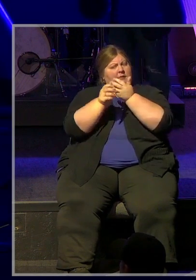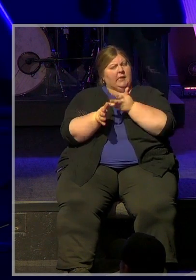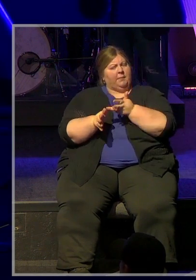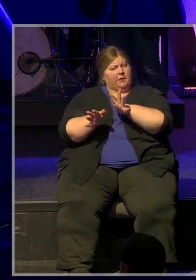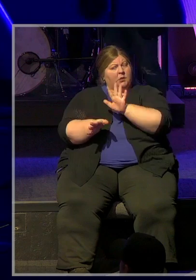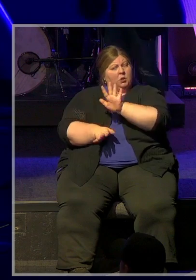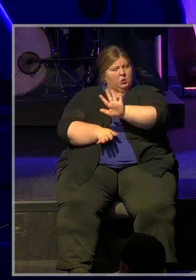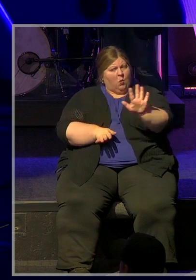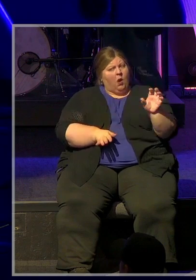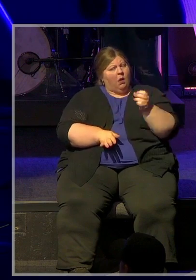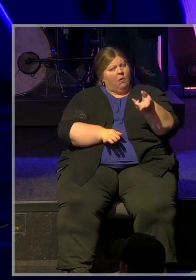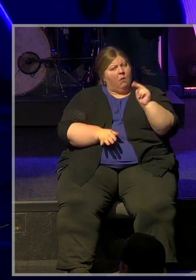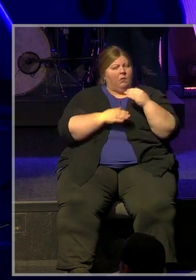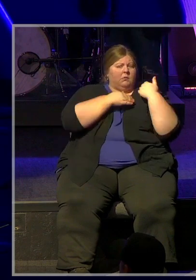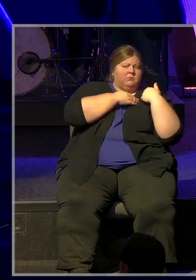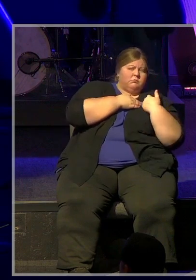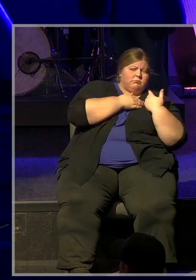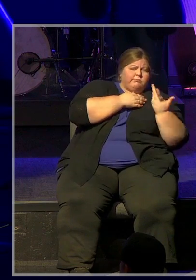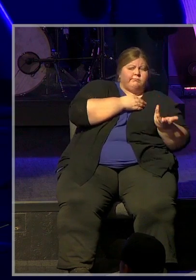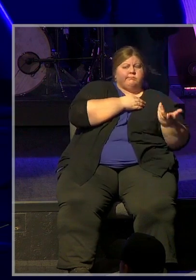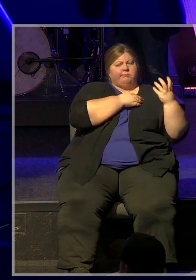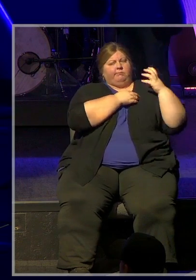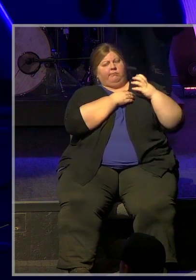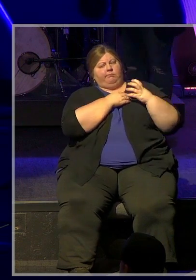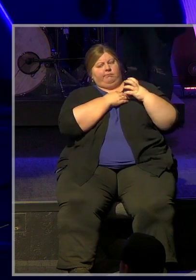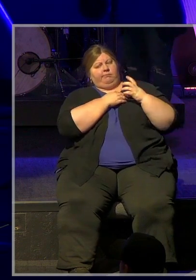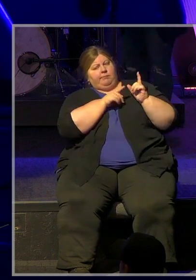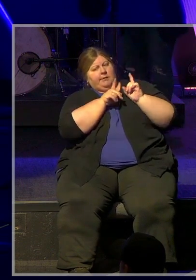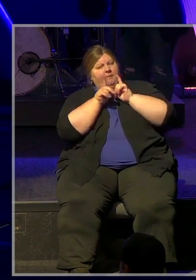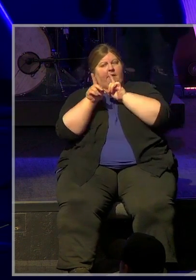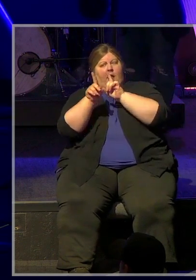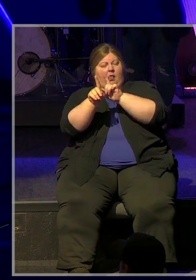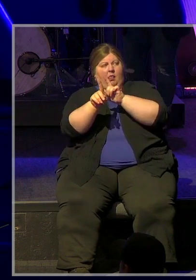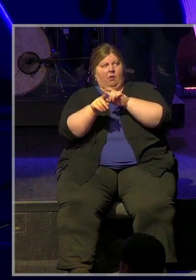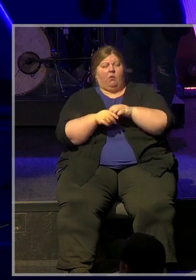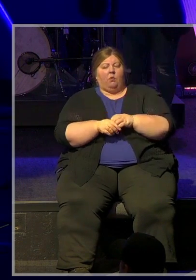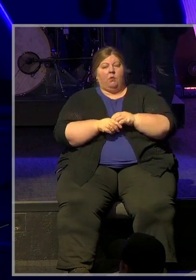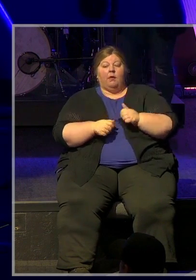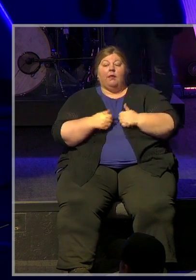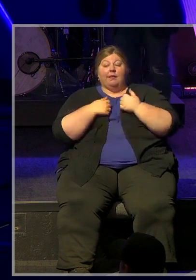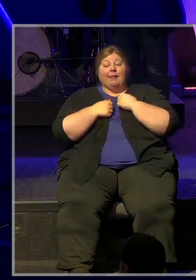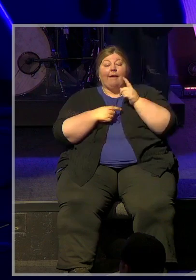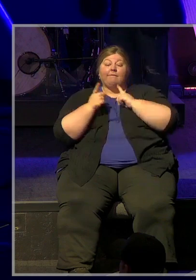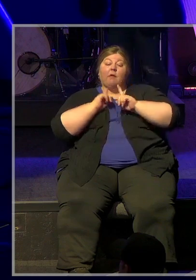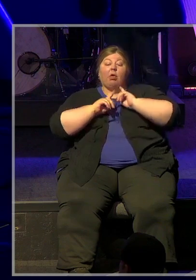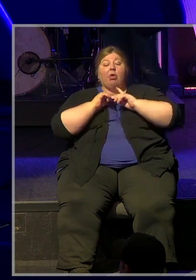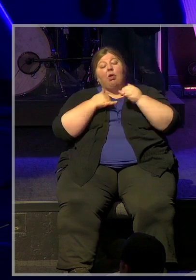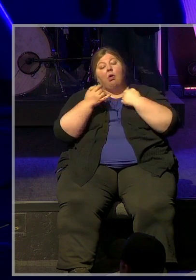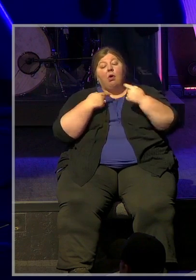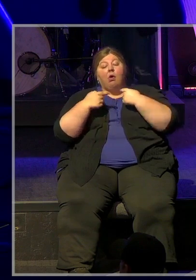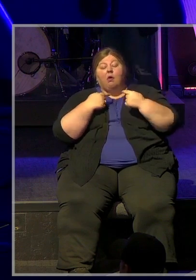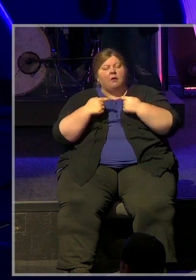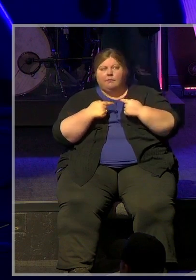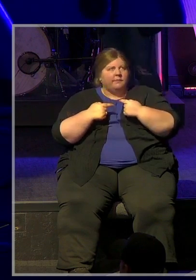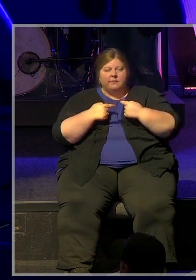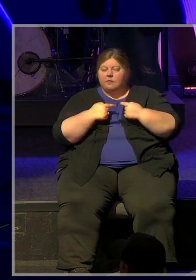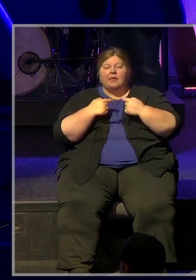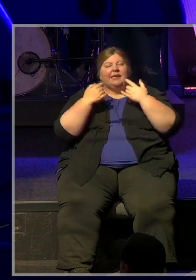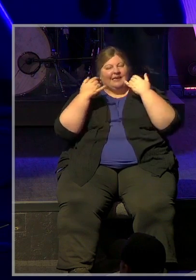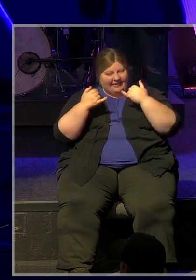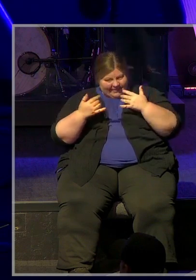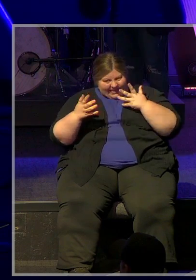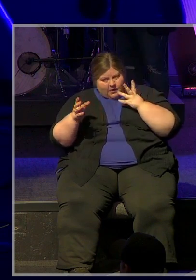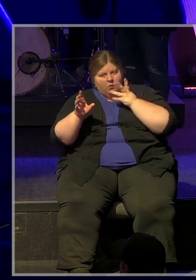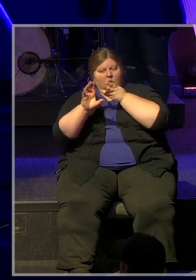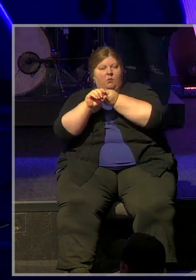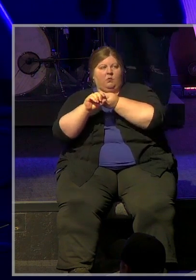me. Your life is no longer yours. Now it's buried and found in mine. And here's the deal, that if it's buried in Christ,